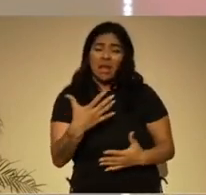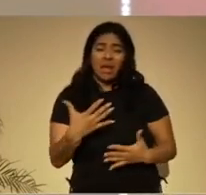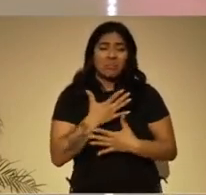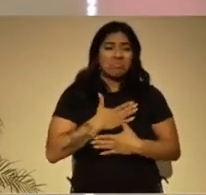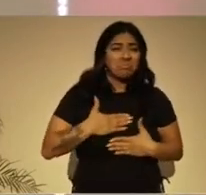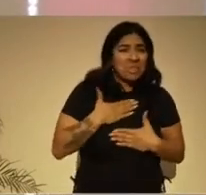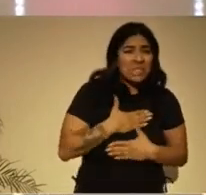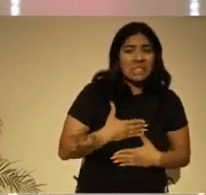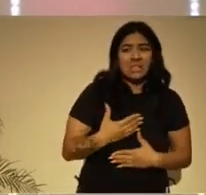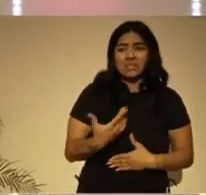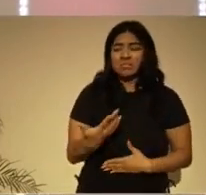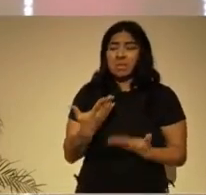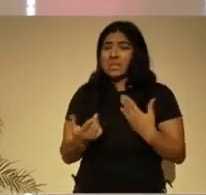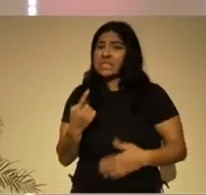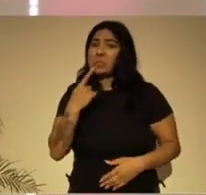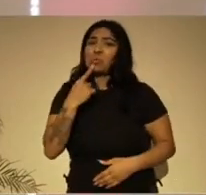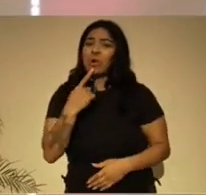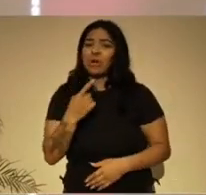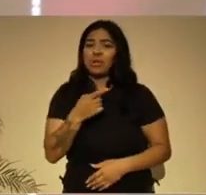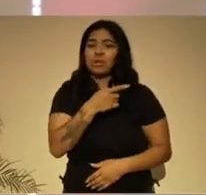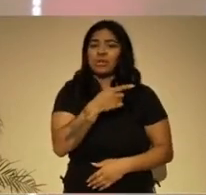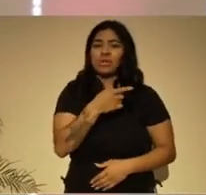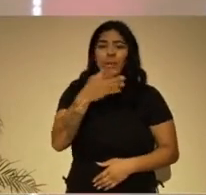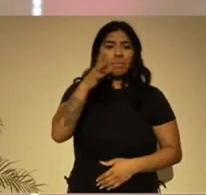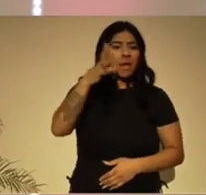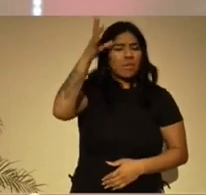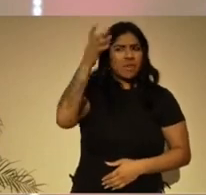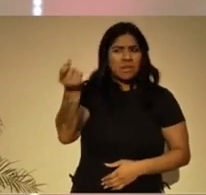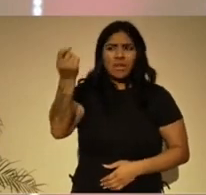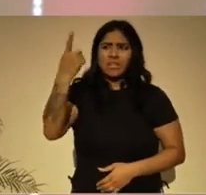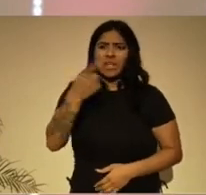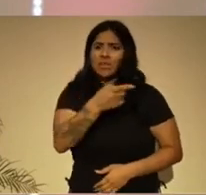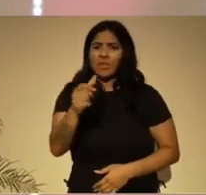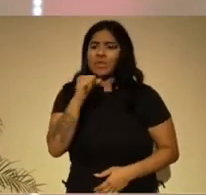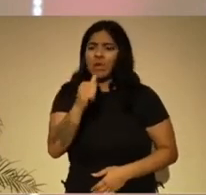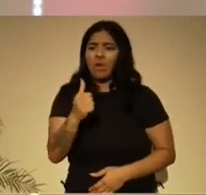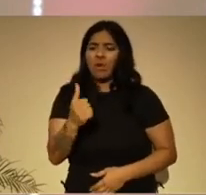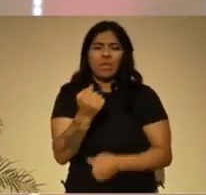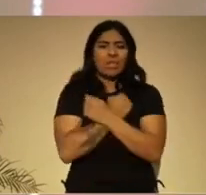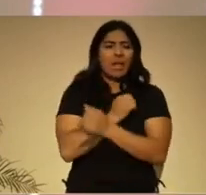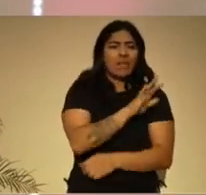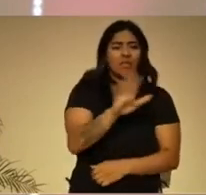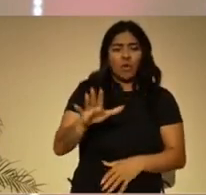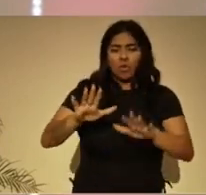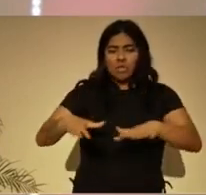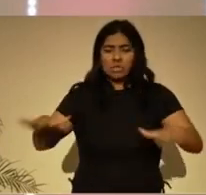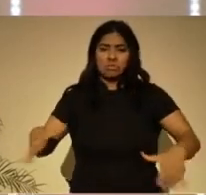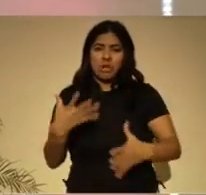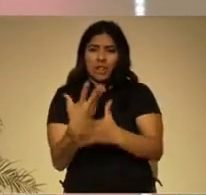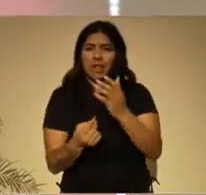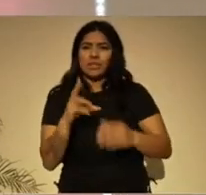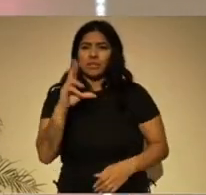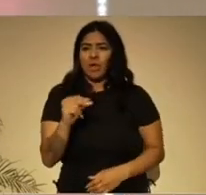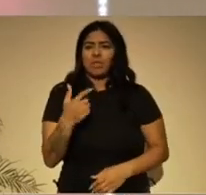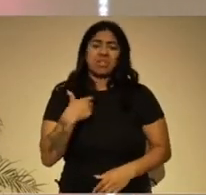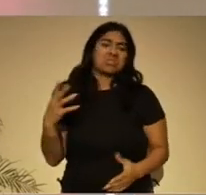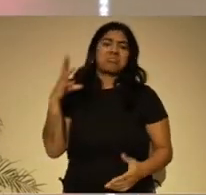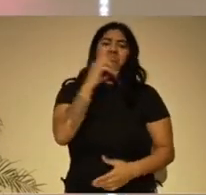room will understand that. You don't love your kids less. You're just like, oh, no, they missed it today.